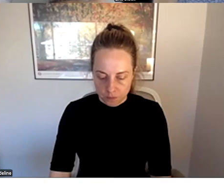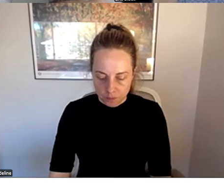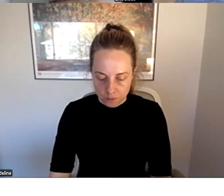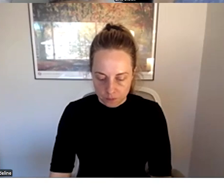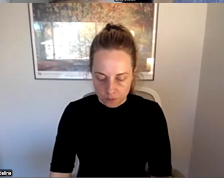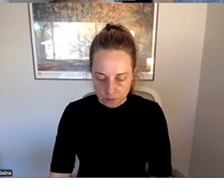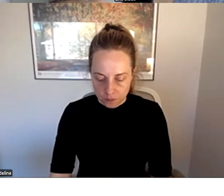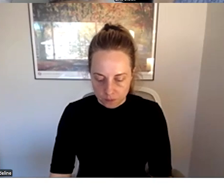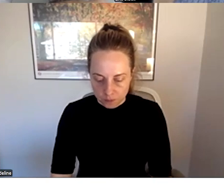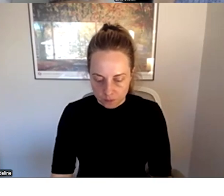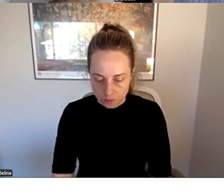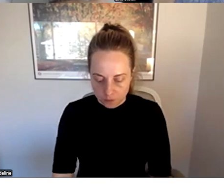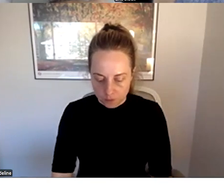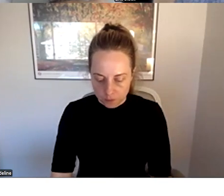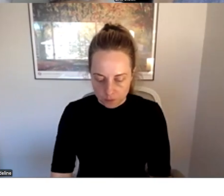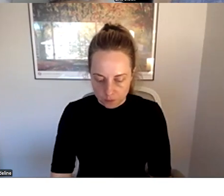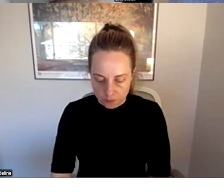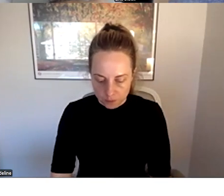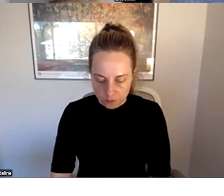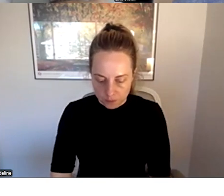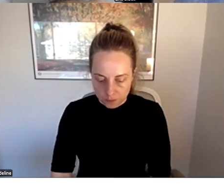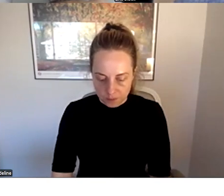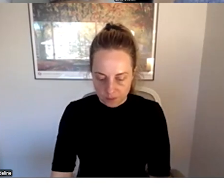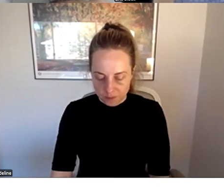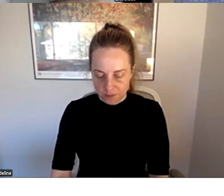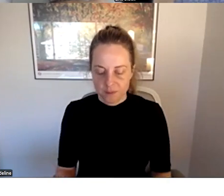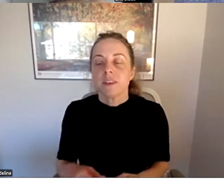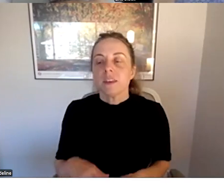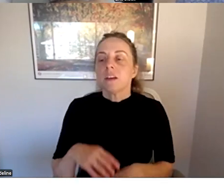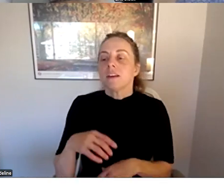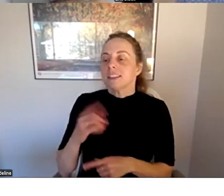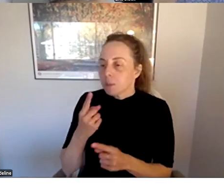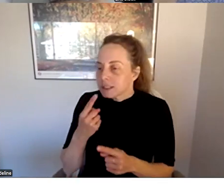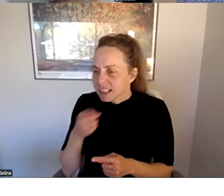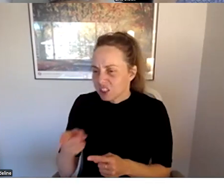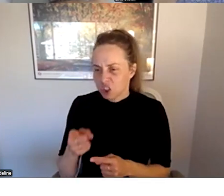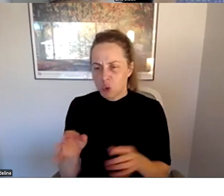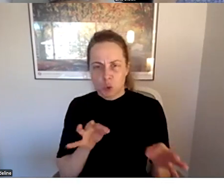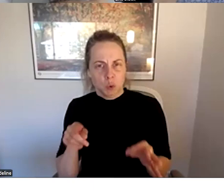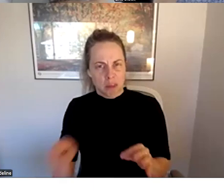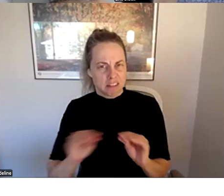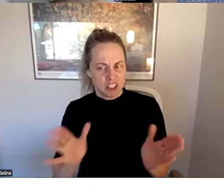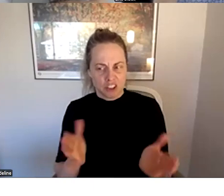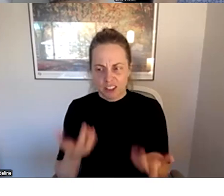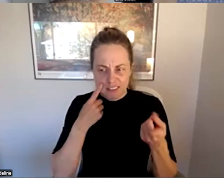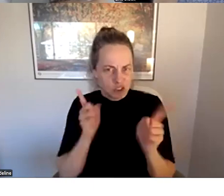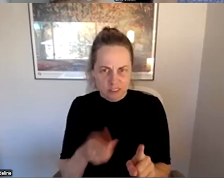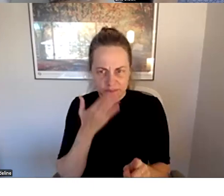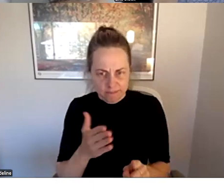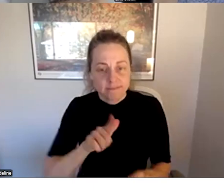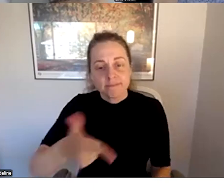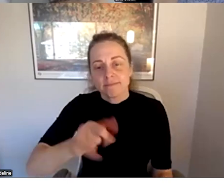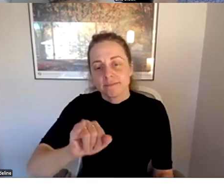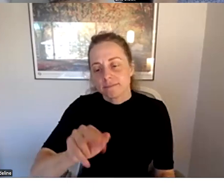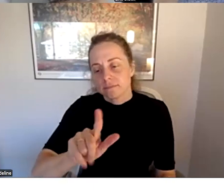explaining this very clearly, and I completely agree. Thank you for articulating that so beautifully. Julie, let's go to you with the same question.